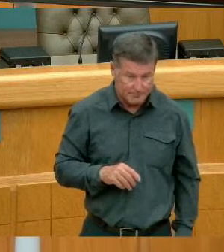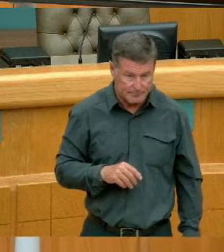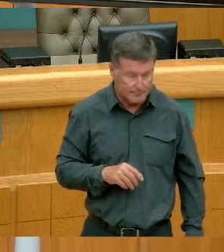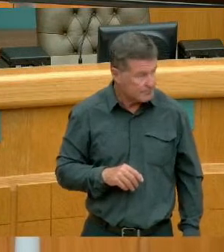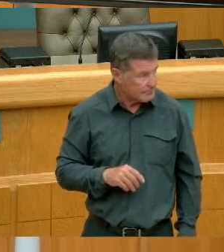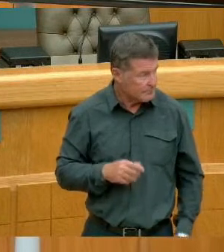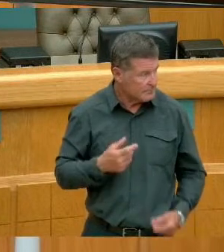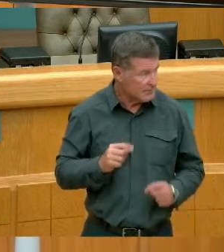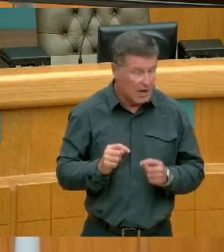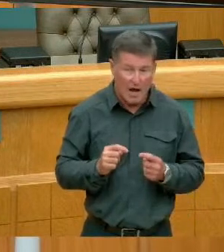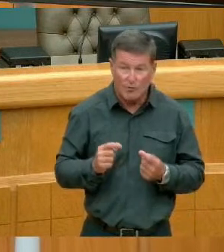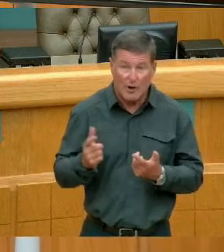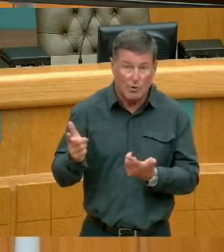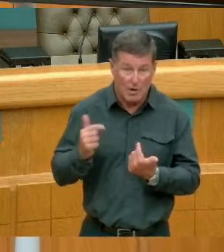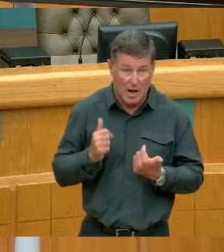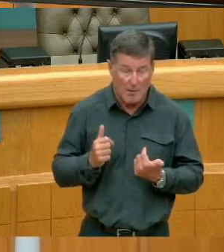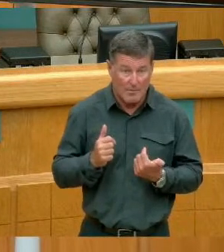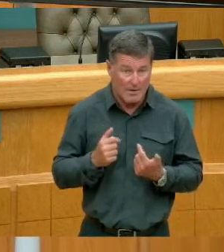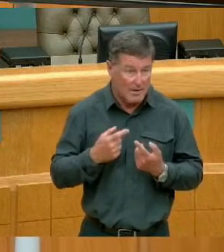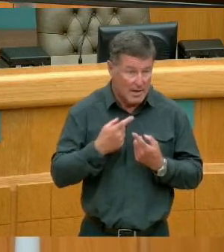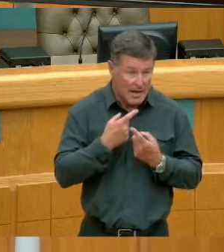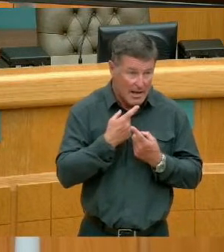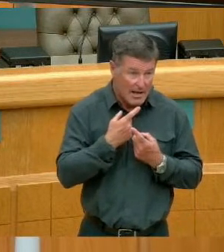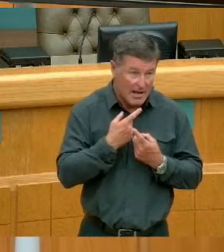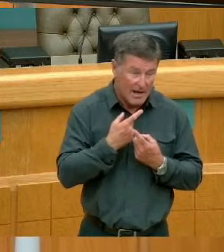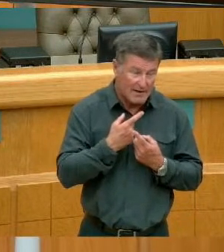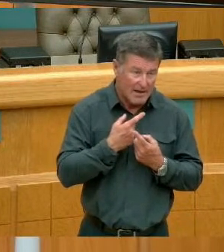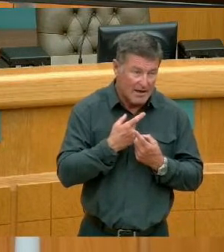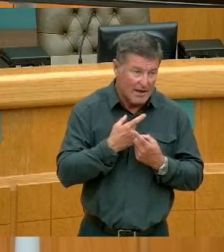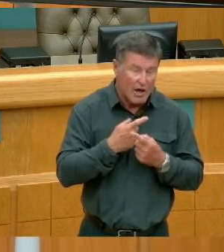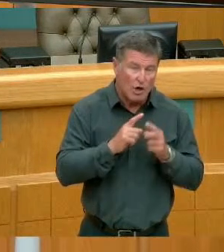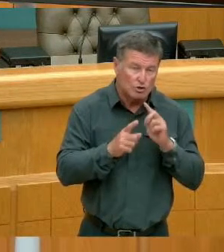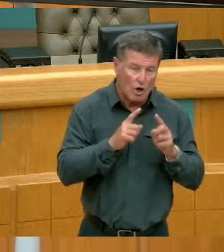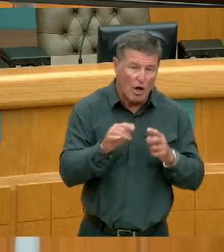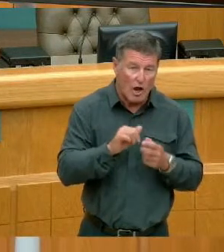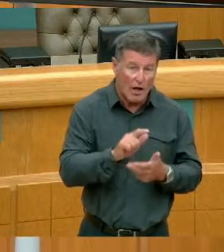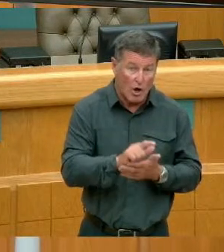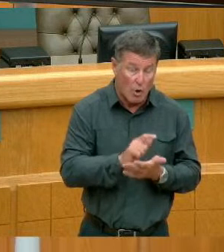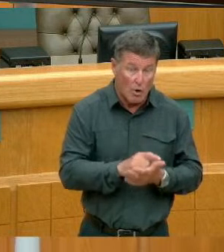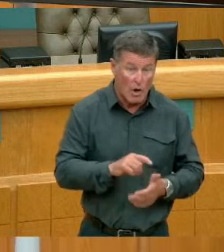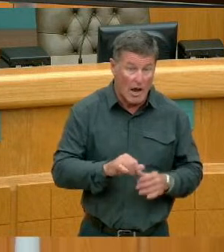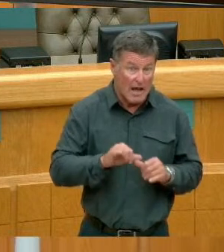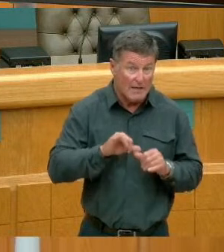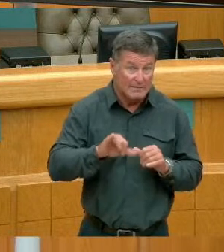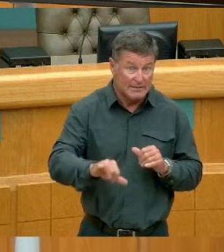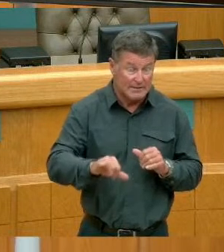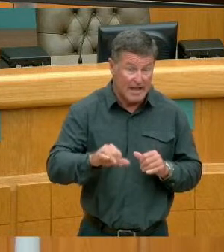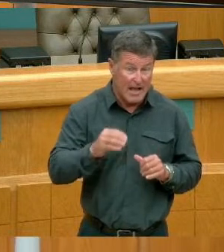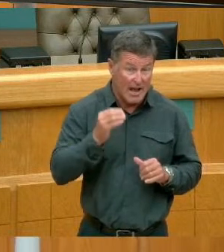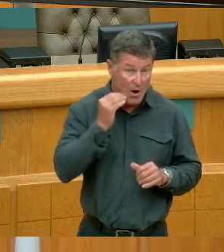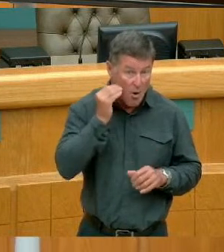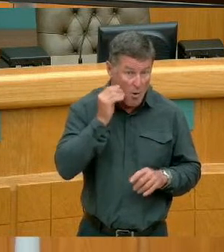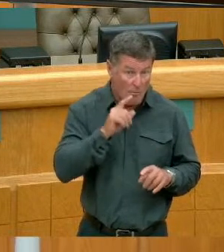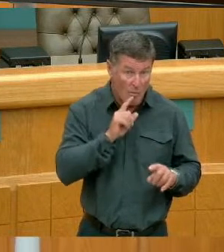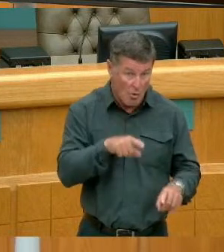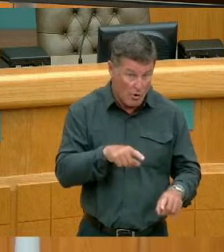here and try to impart my legal, background, but stay-at-home orders are in direct,